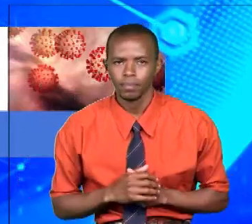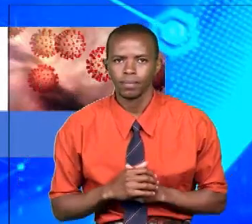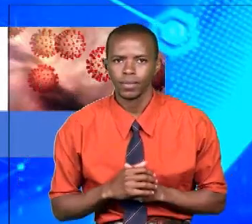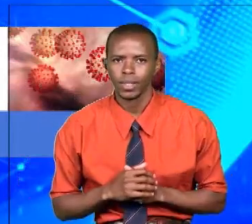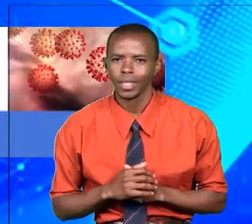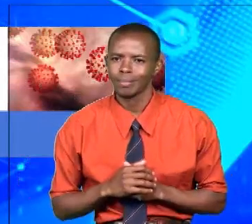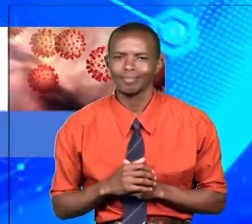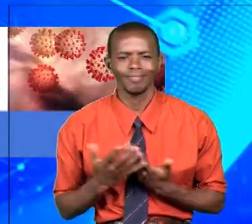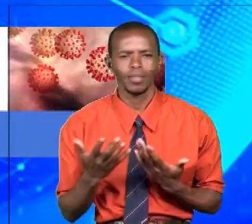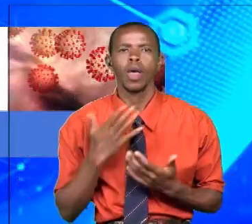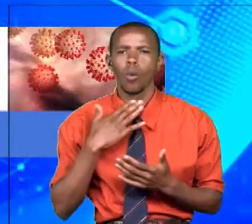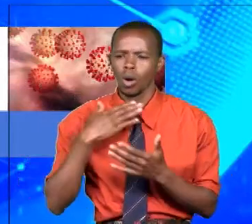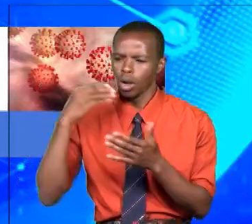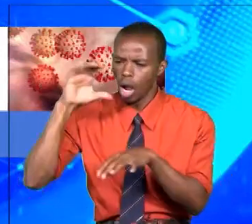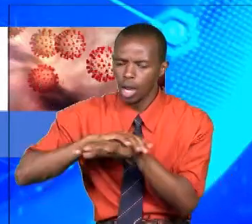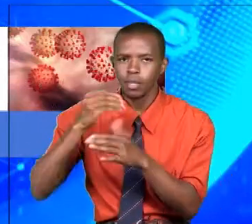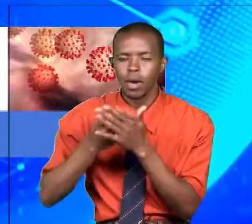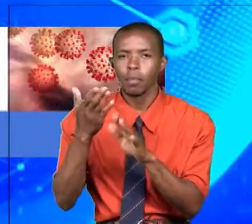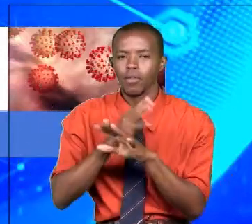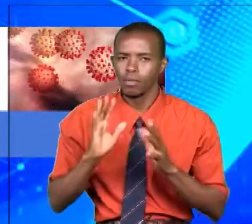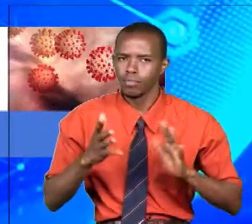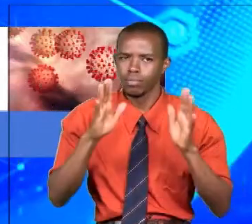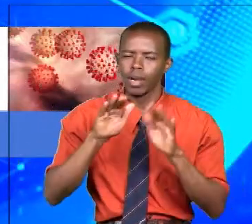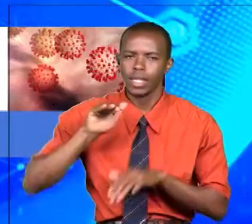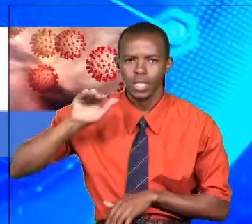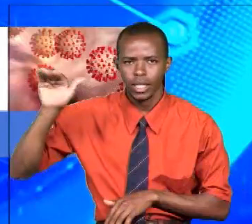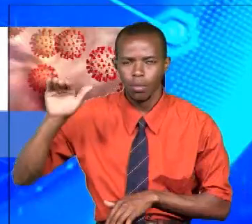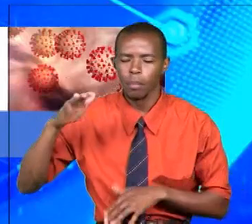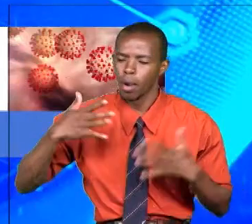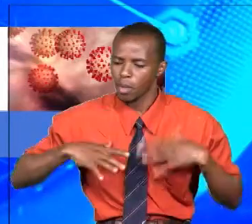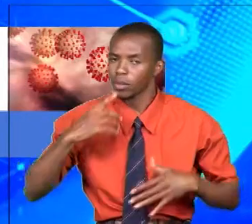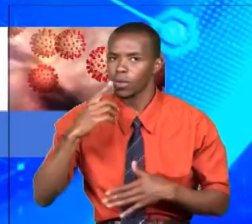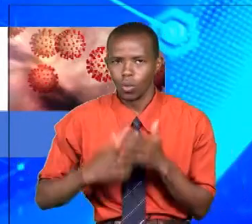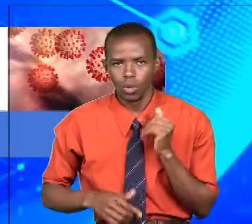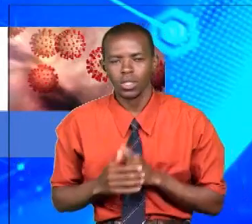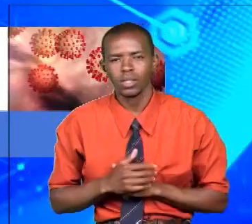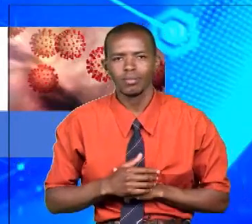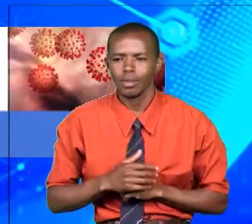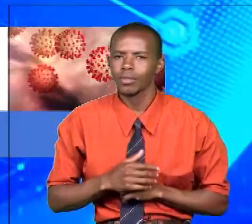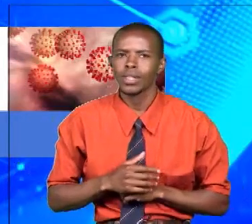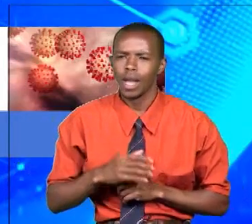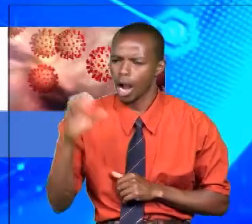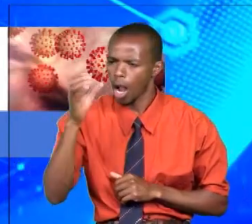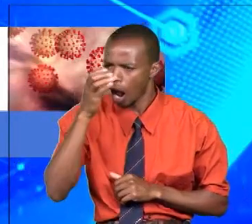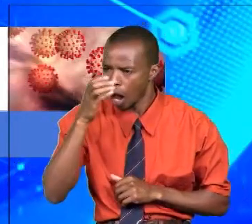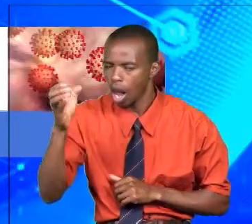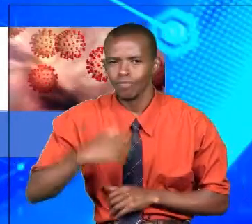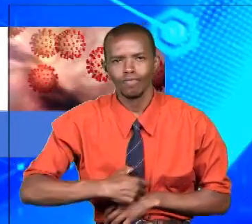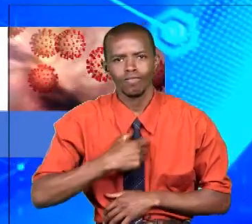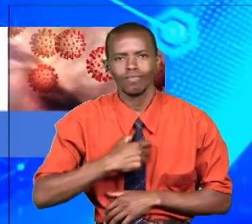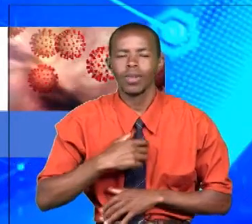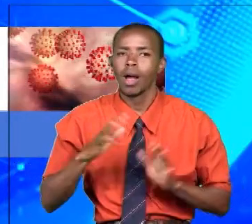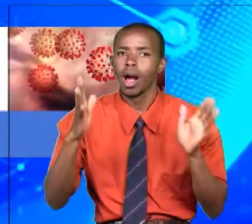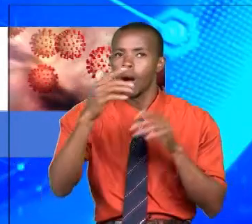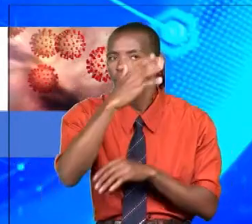desperate bid to get cash before the Christmas. More Zimbabweans say they will ignore the customary countryside visits for Christmas